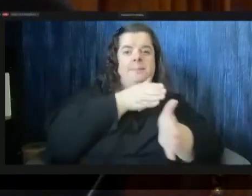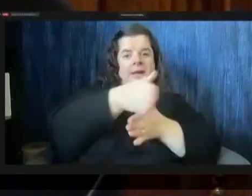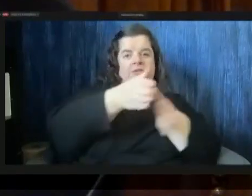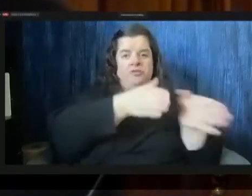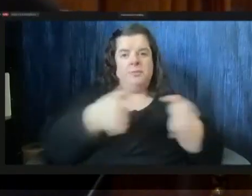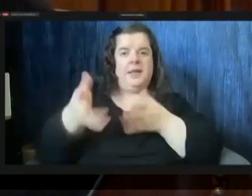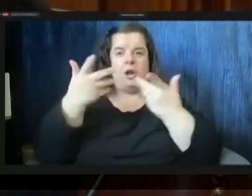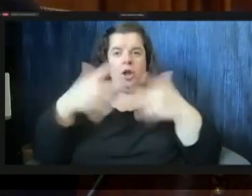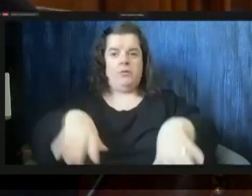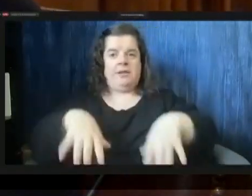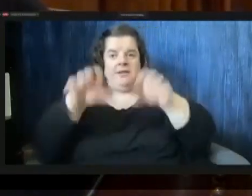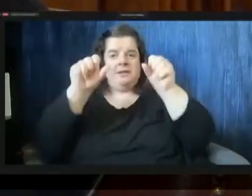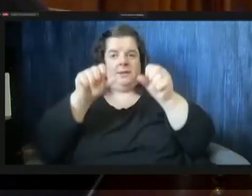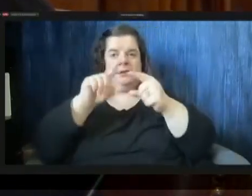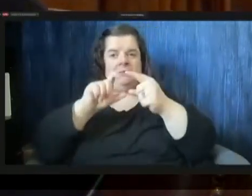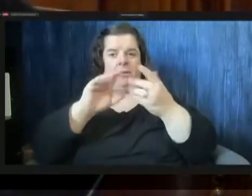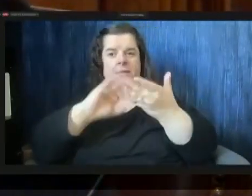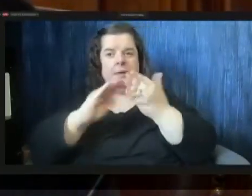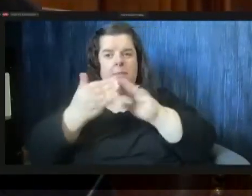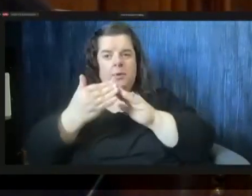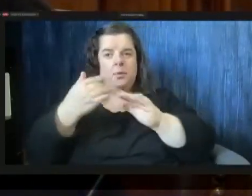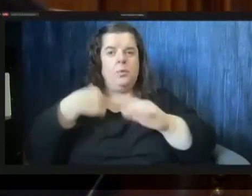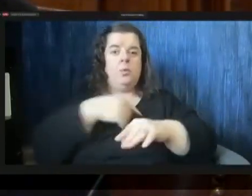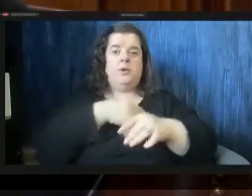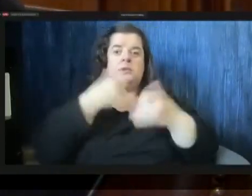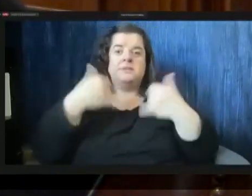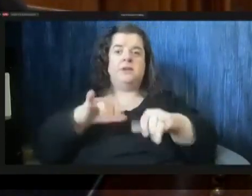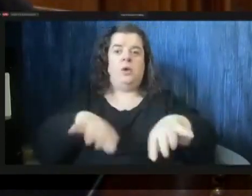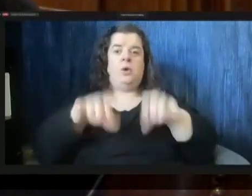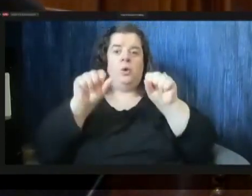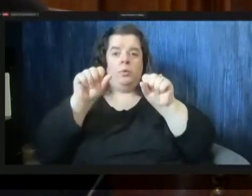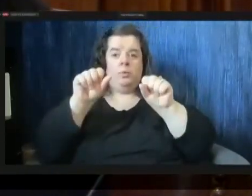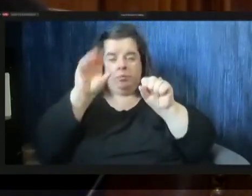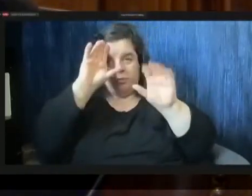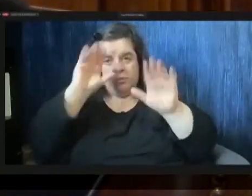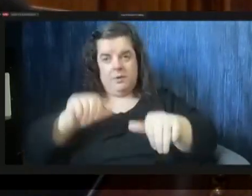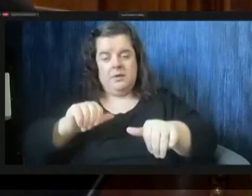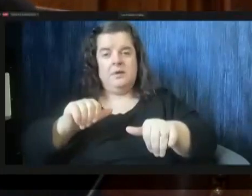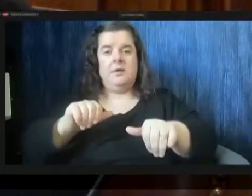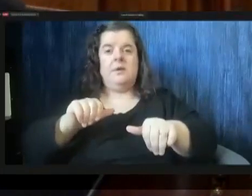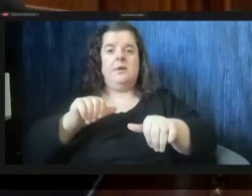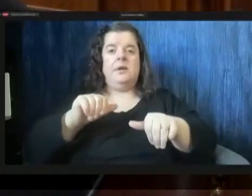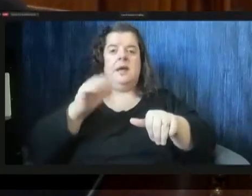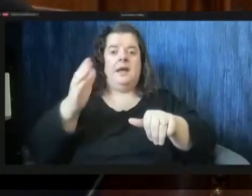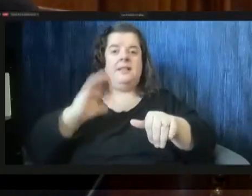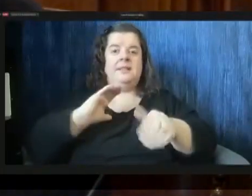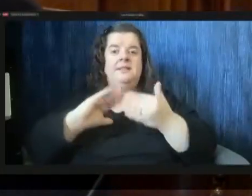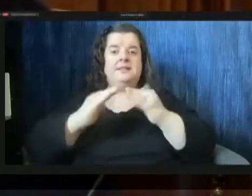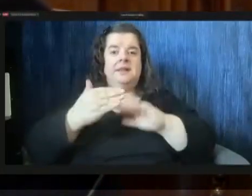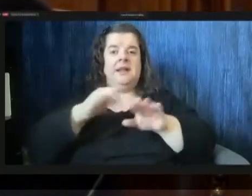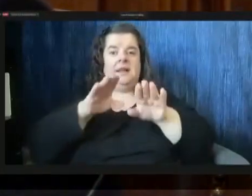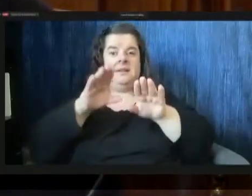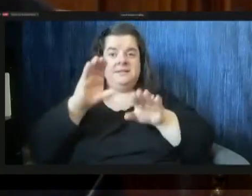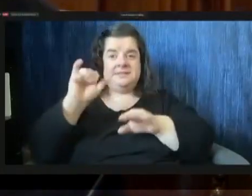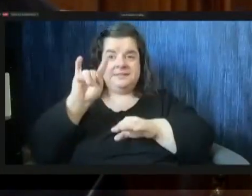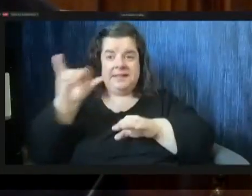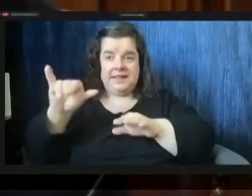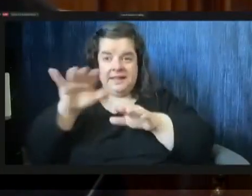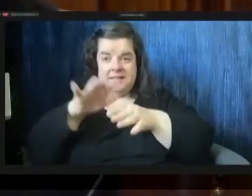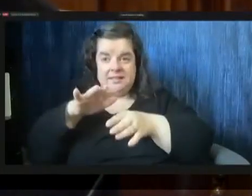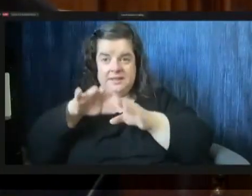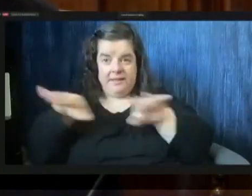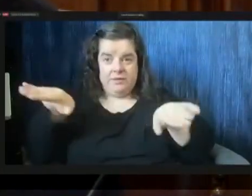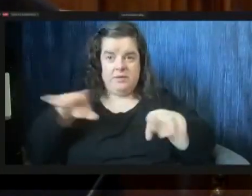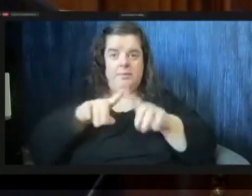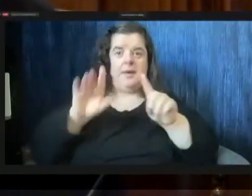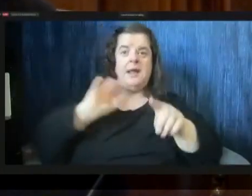by the community. We are still hoping that it can get adopted and codified at the city level. But our process is